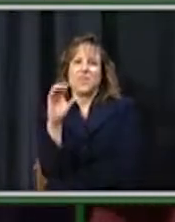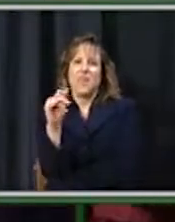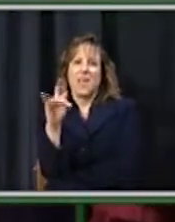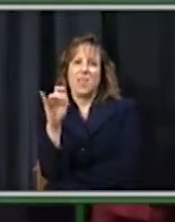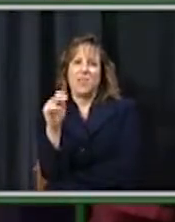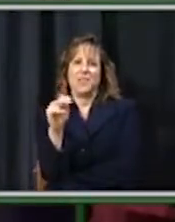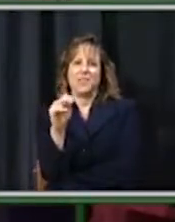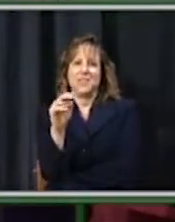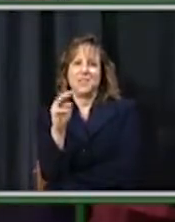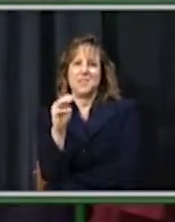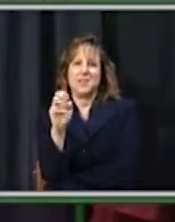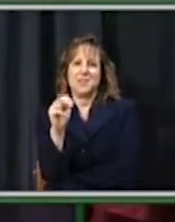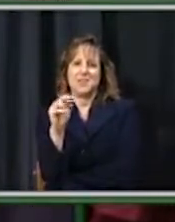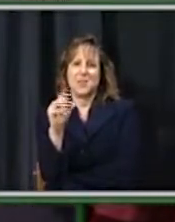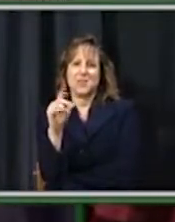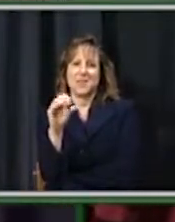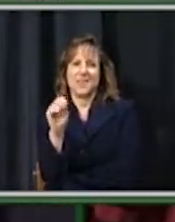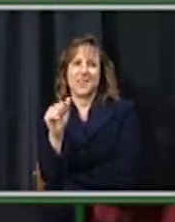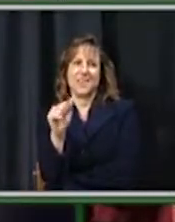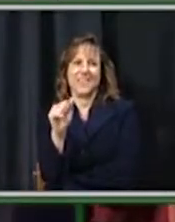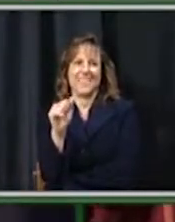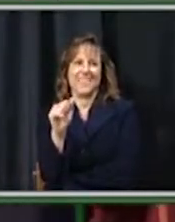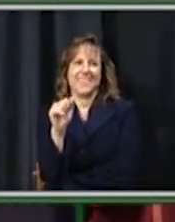Amanda Michelle Henderson.